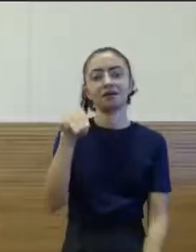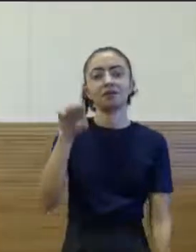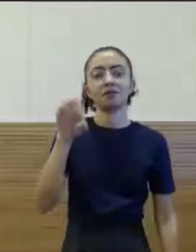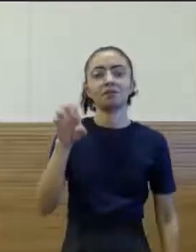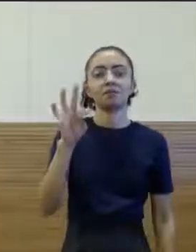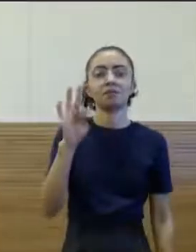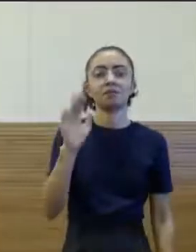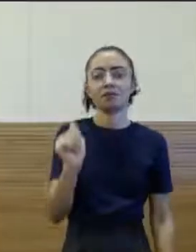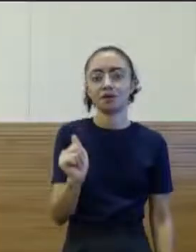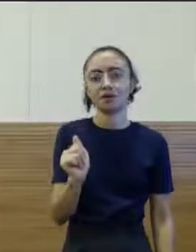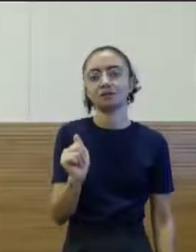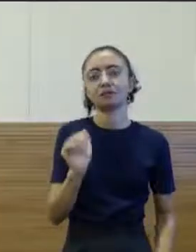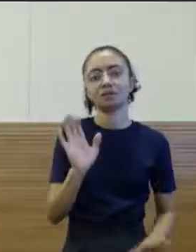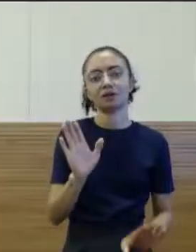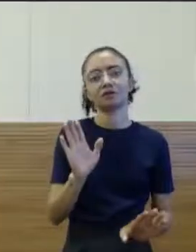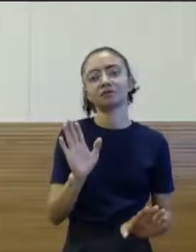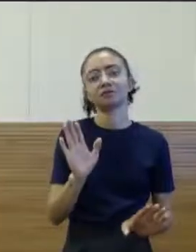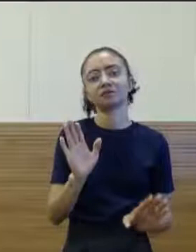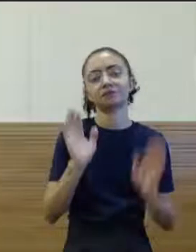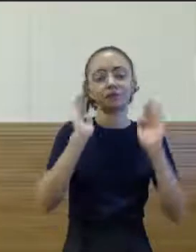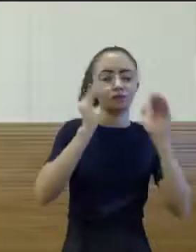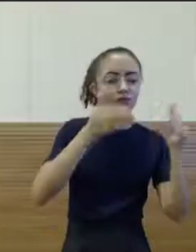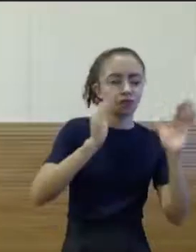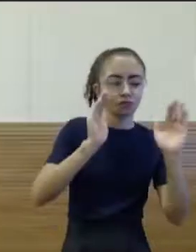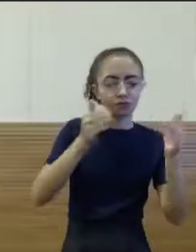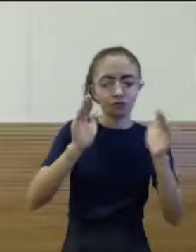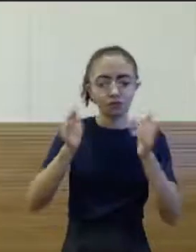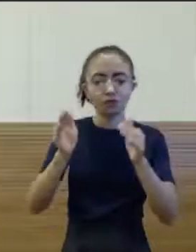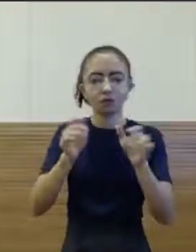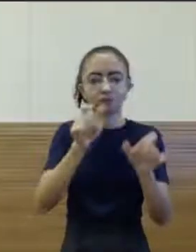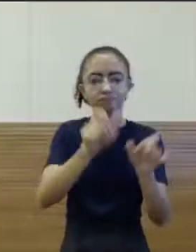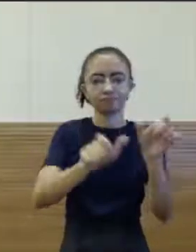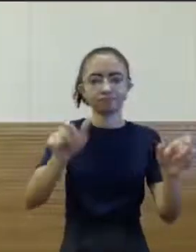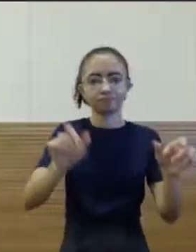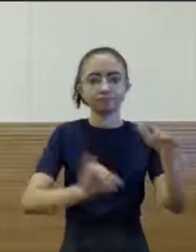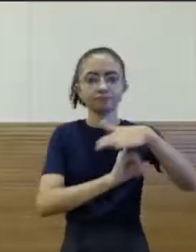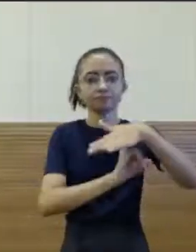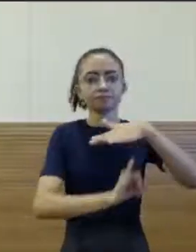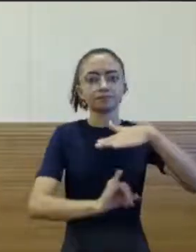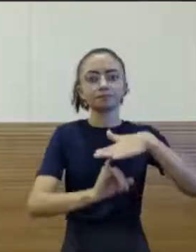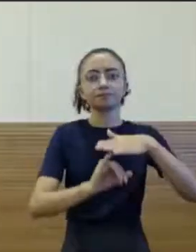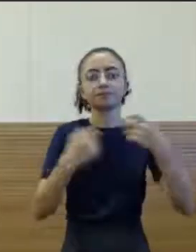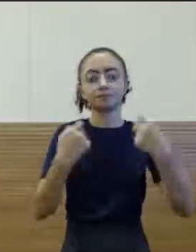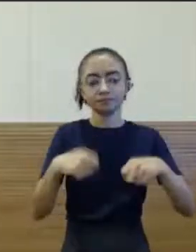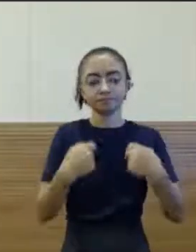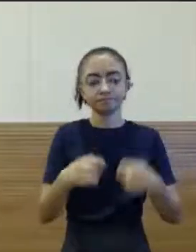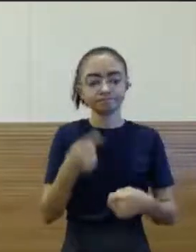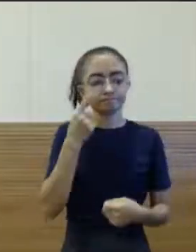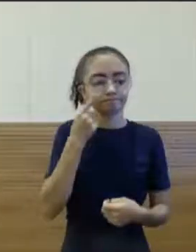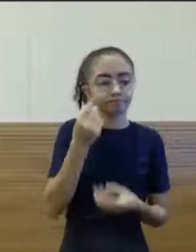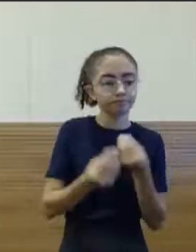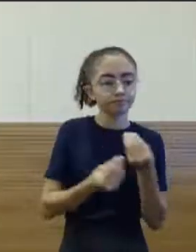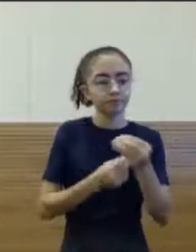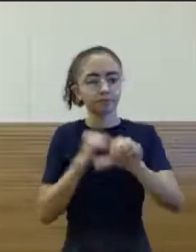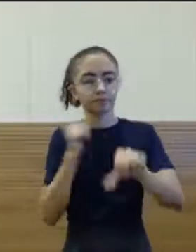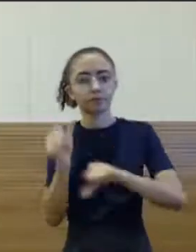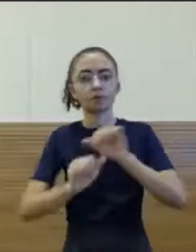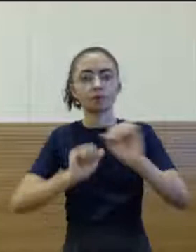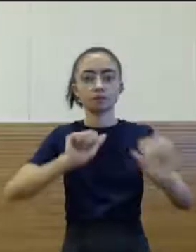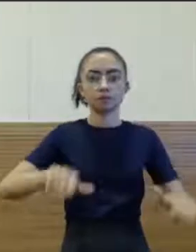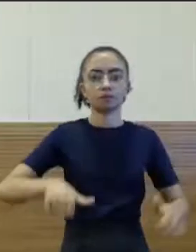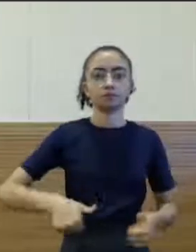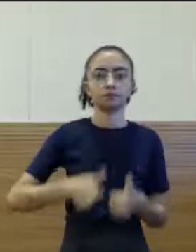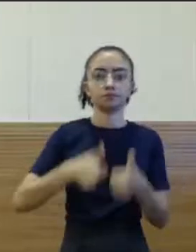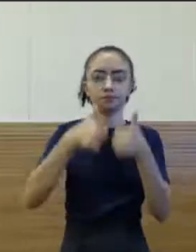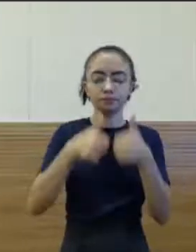which is the level of professionals in institution. Then this is something that we need to work, and we are aware this is very important, and